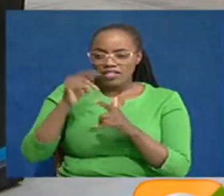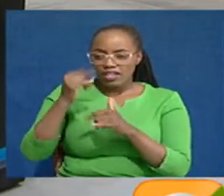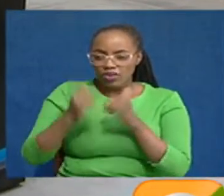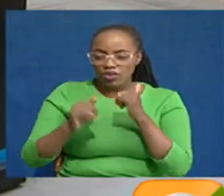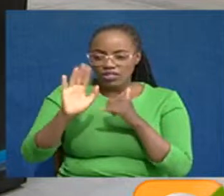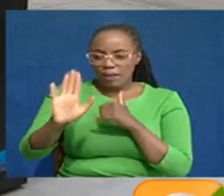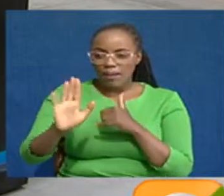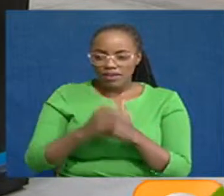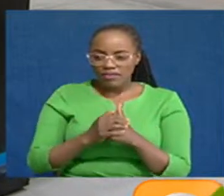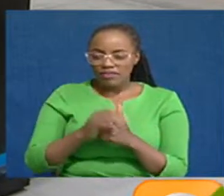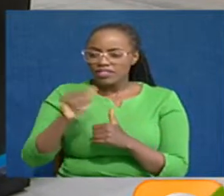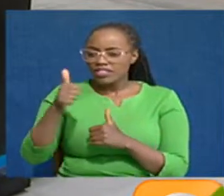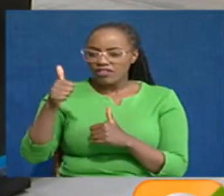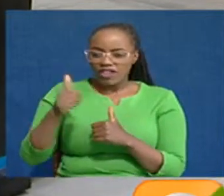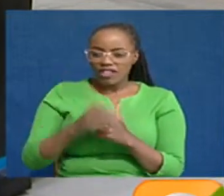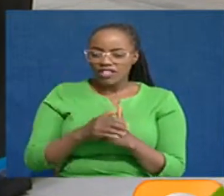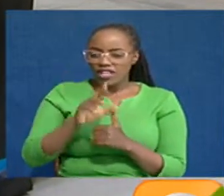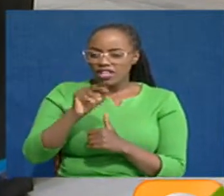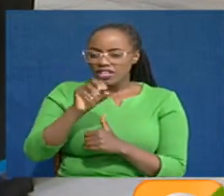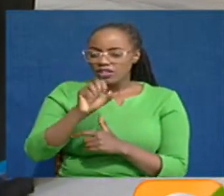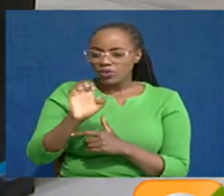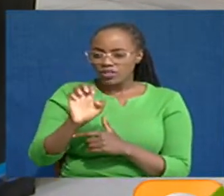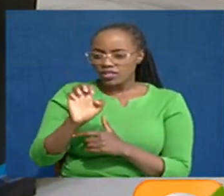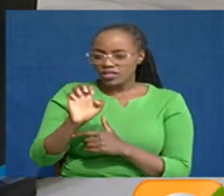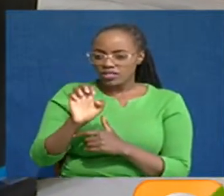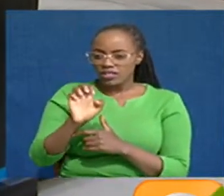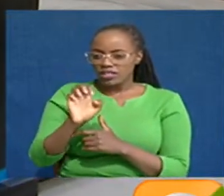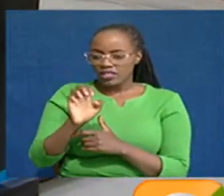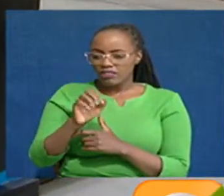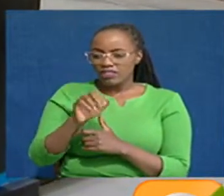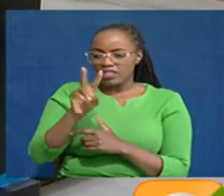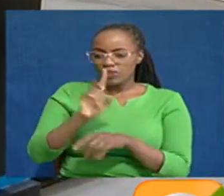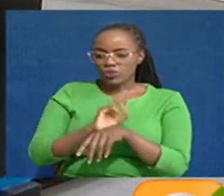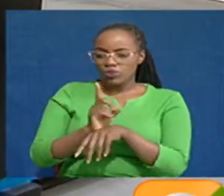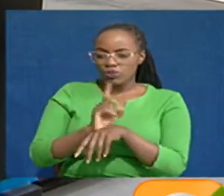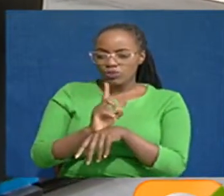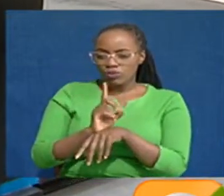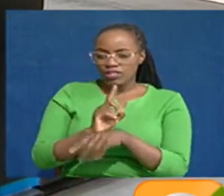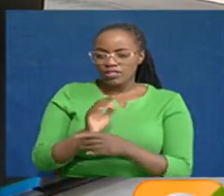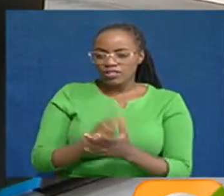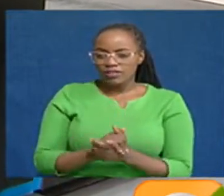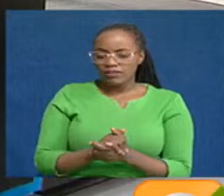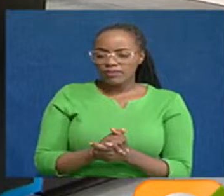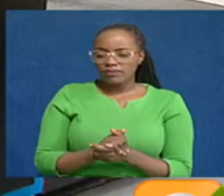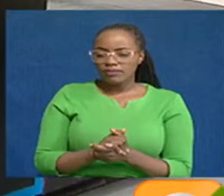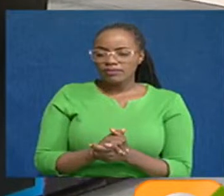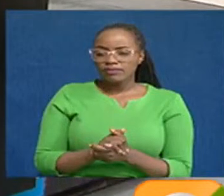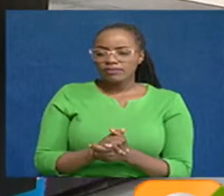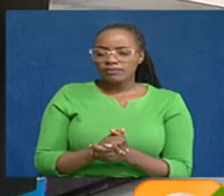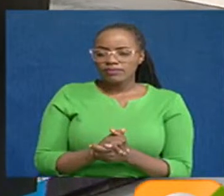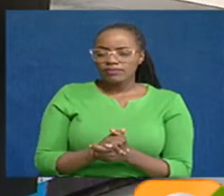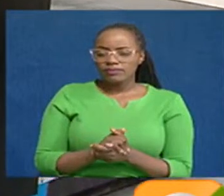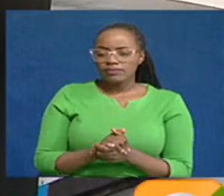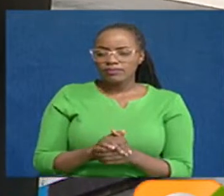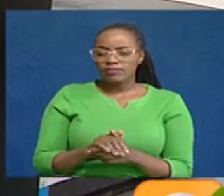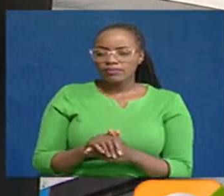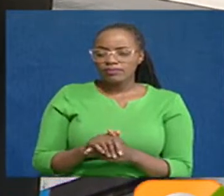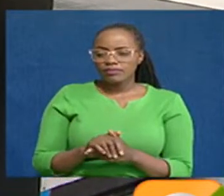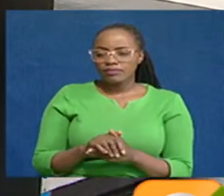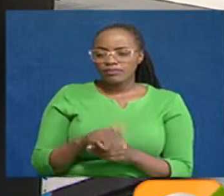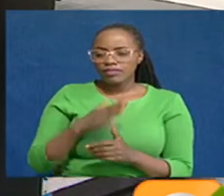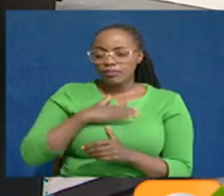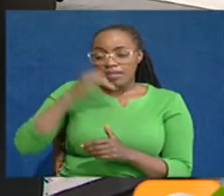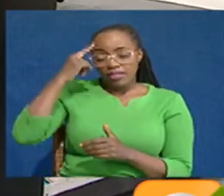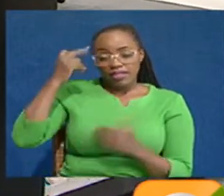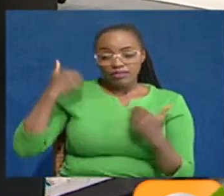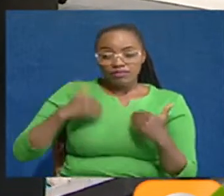words. Rose, in about 2 minutes or less. And then you, Solomon. Rose, first. I think